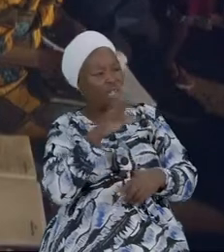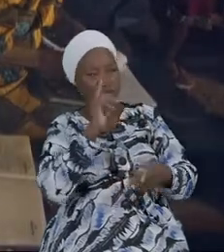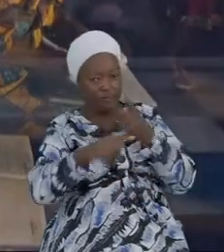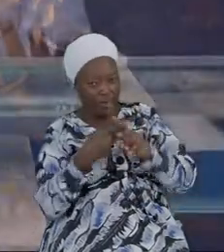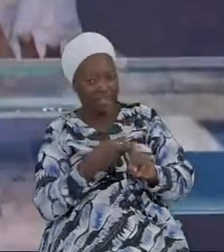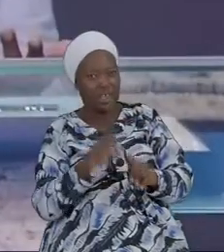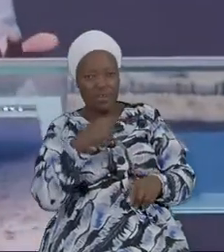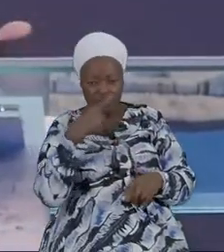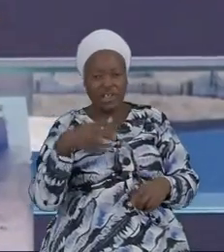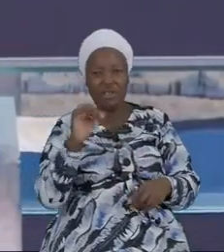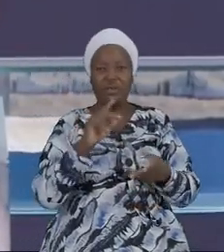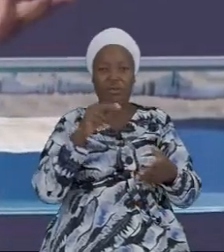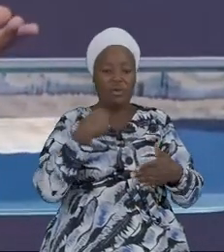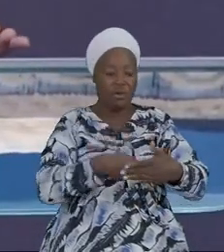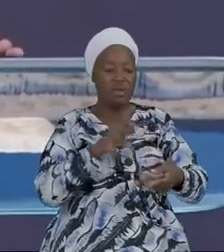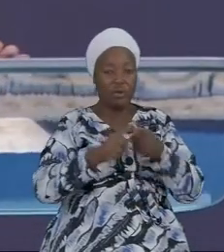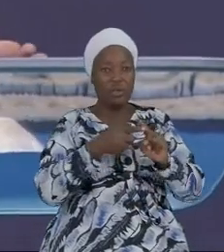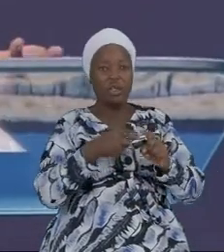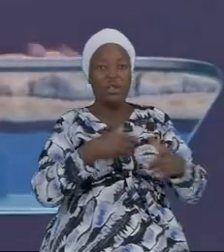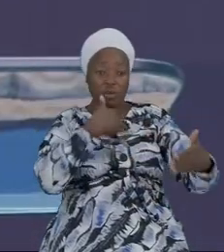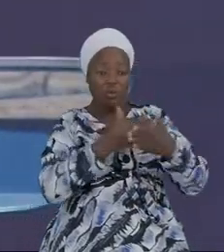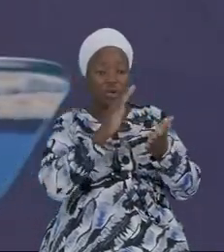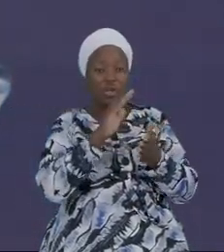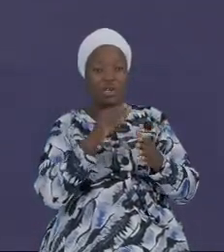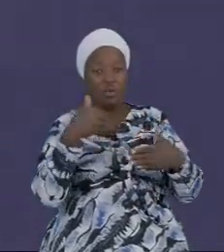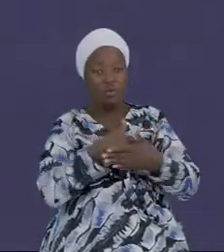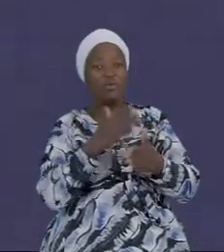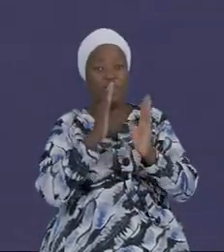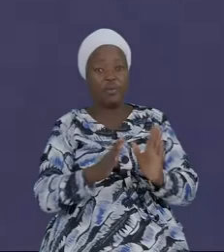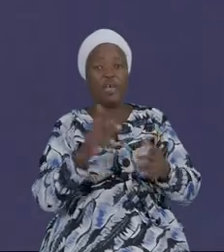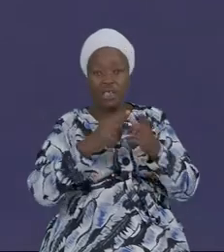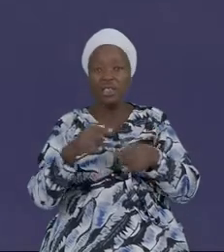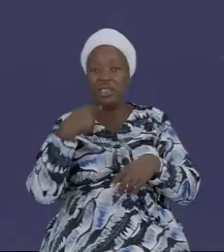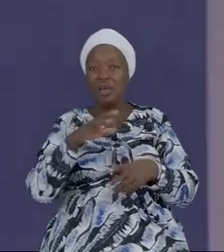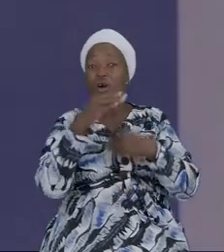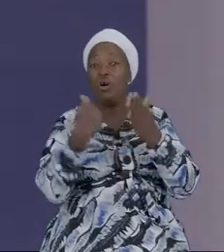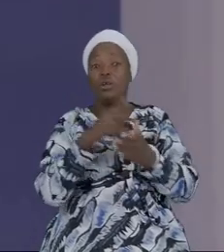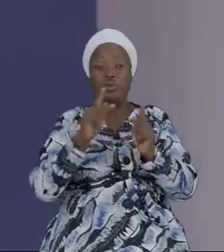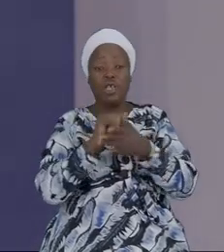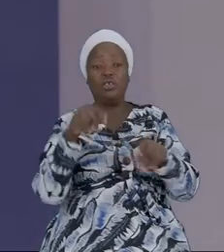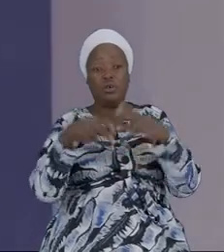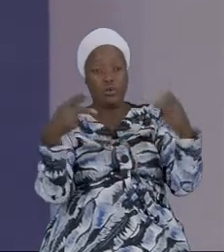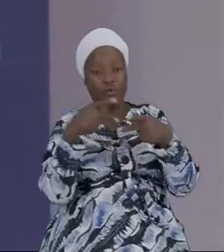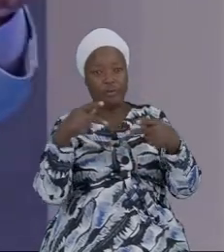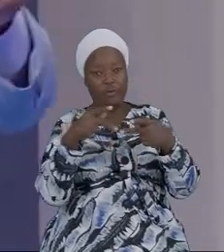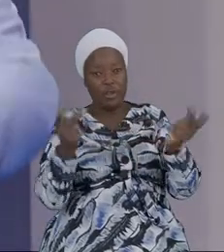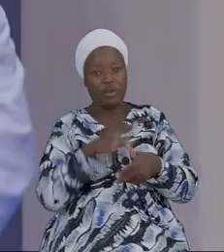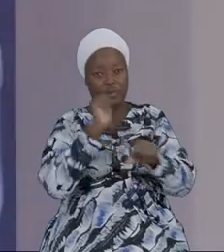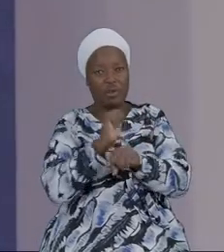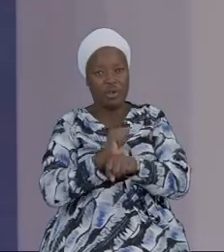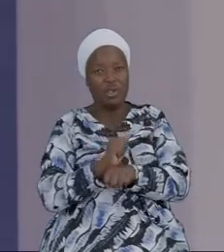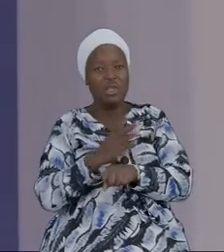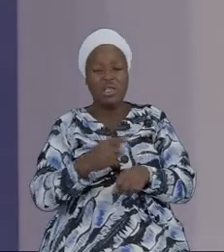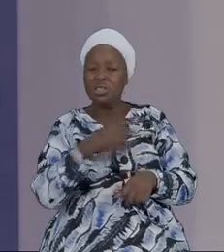friends, you tell your neighbors, you tell your co-workers. And when you tell them, there's something evangelism does. When you go back